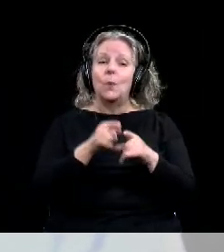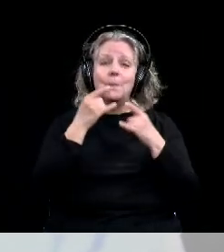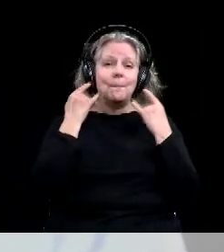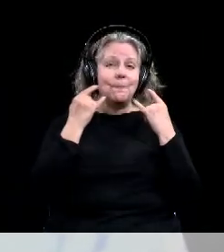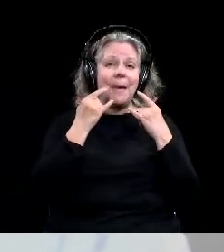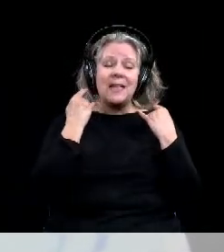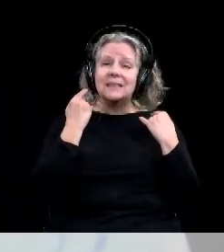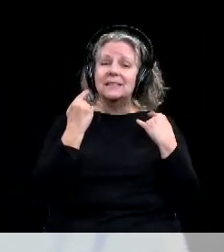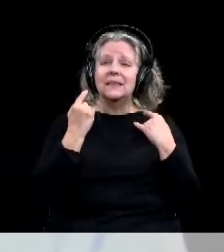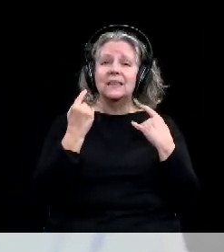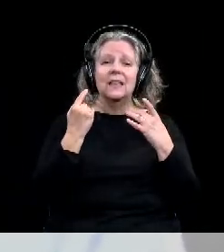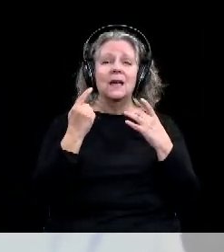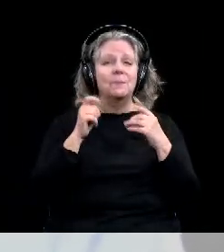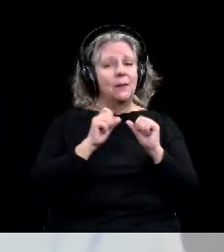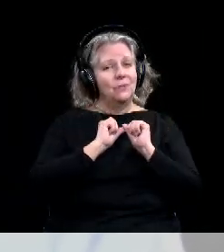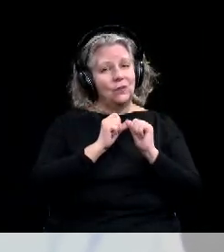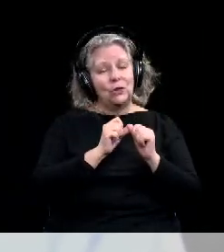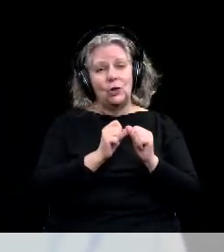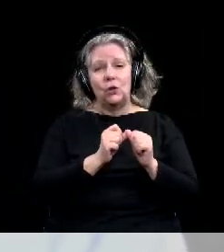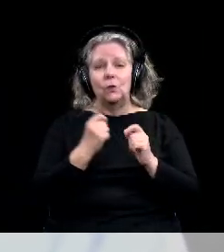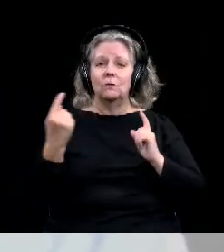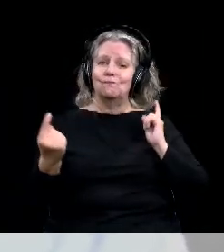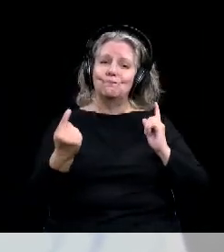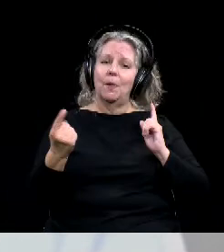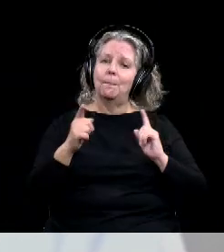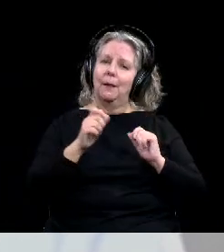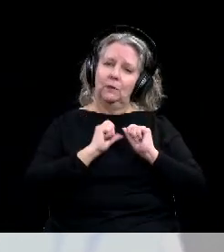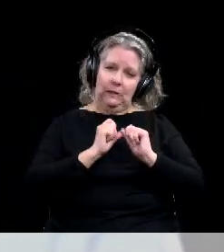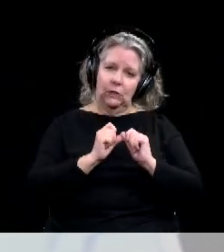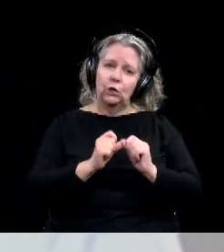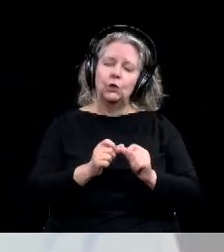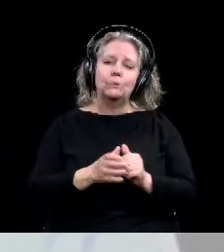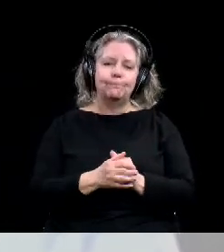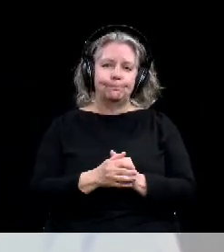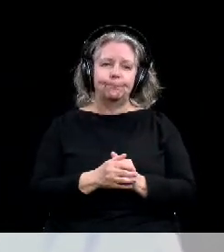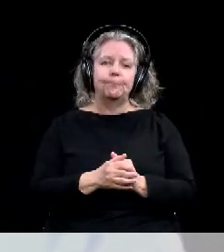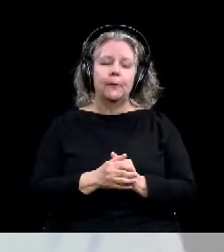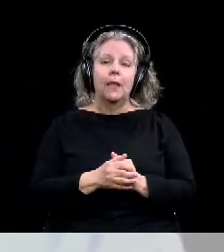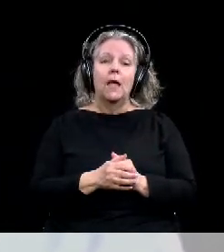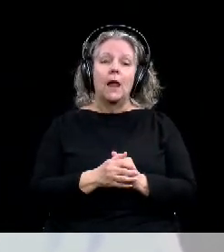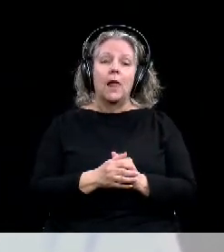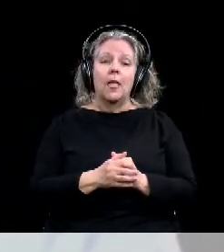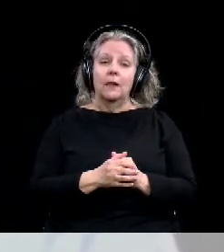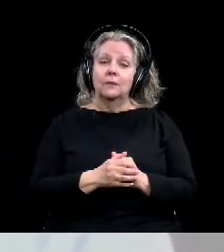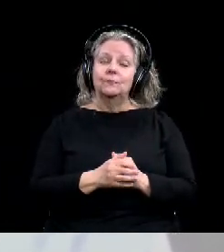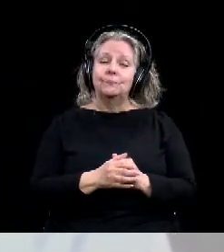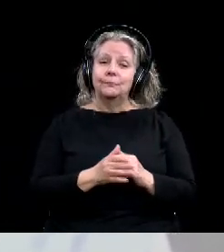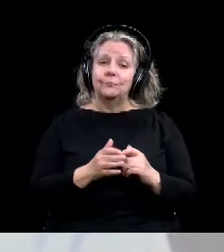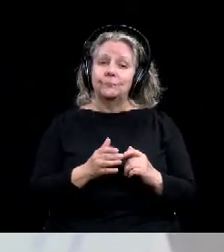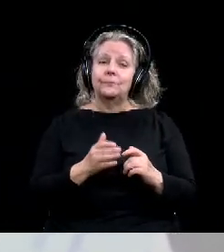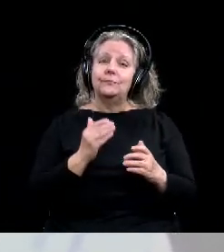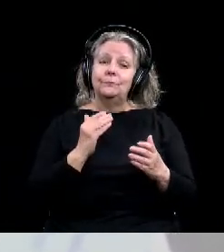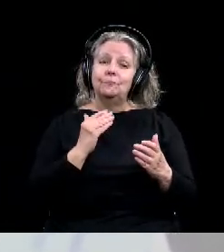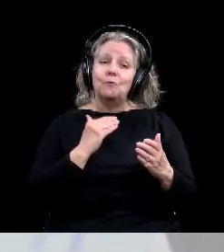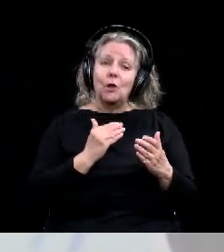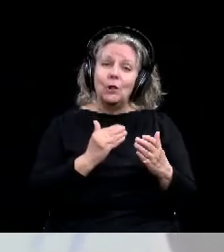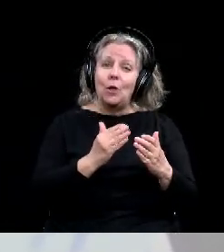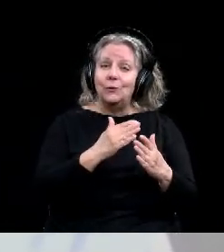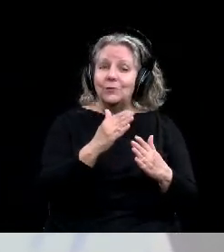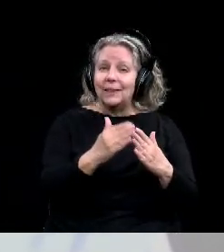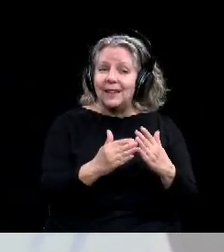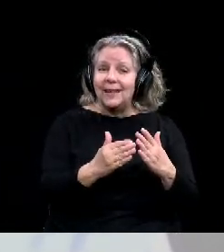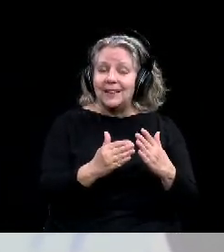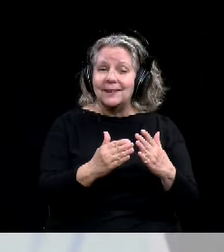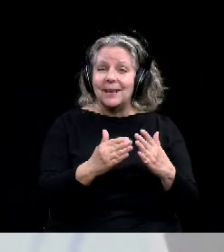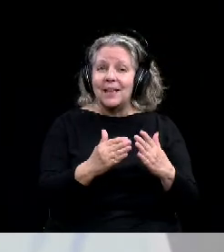The end is in sight. We're counting months down now, but we've got to persevere to the end of the